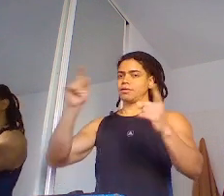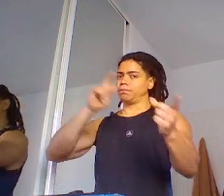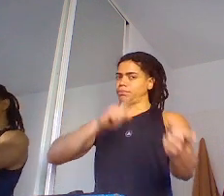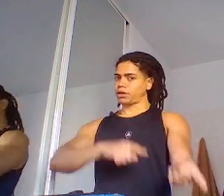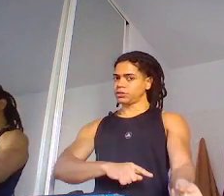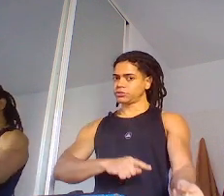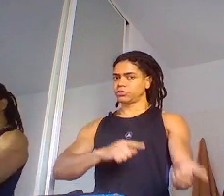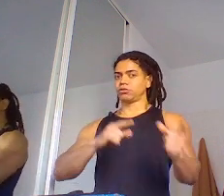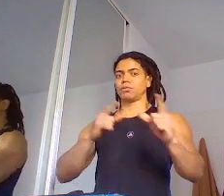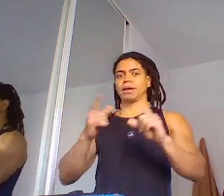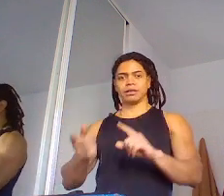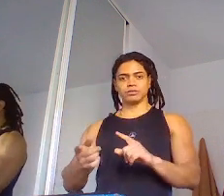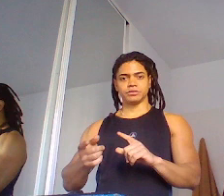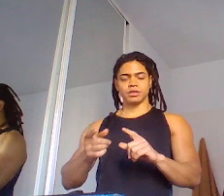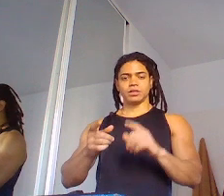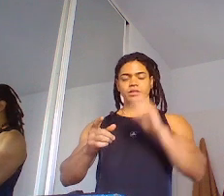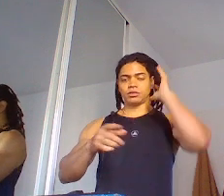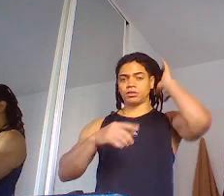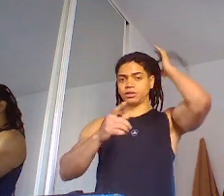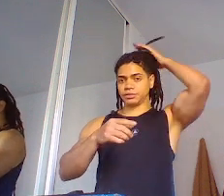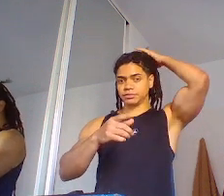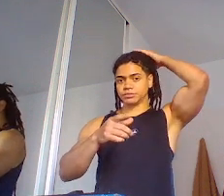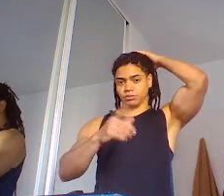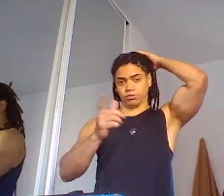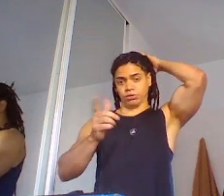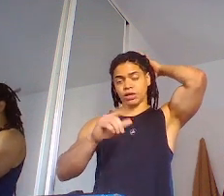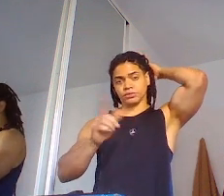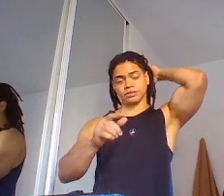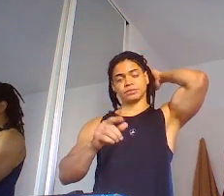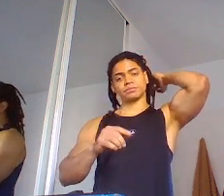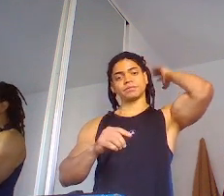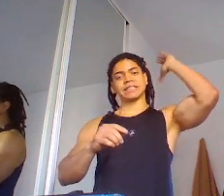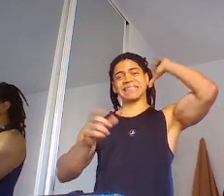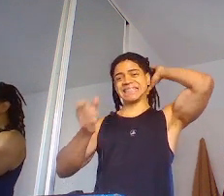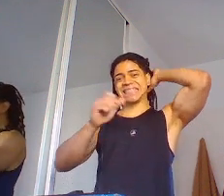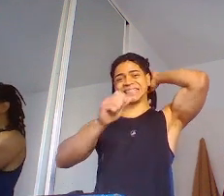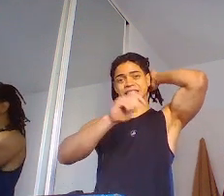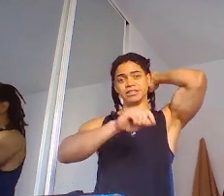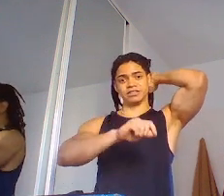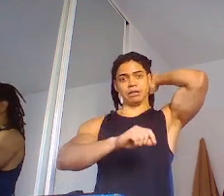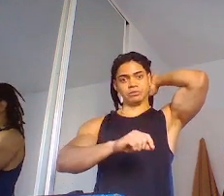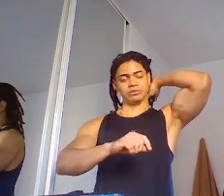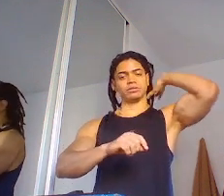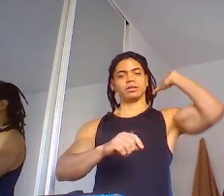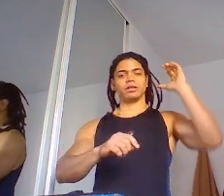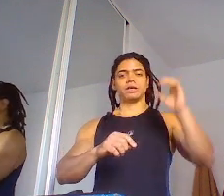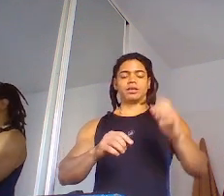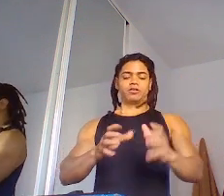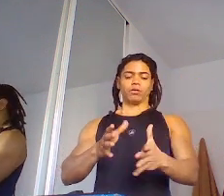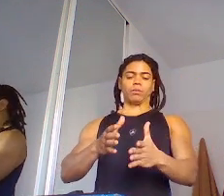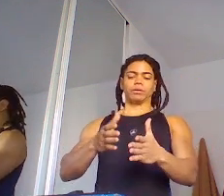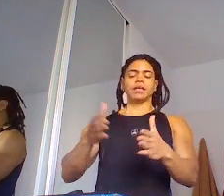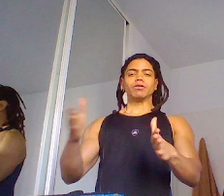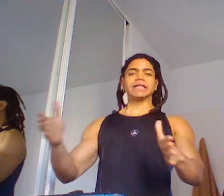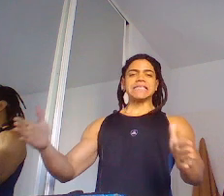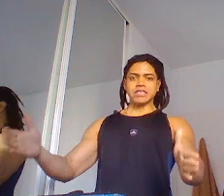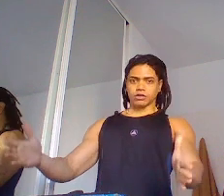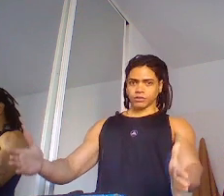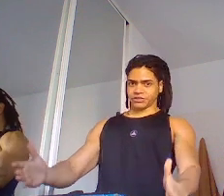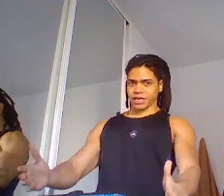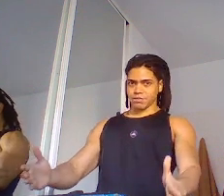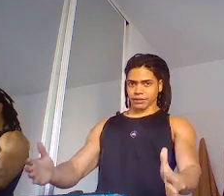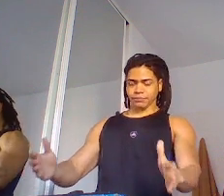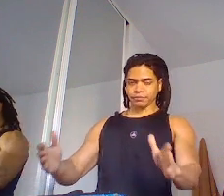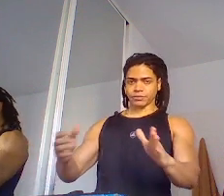assets, plus or minus earnings or losses since inception. So then I look at the